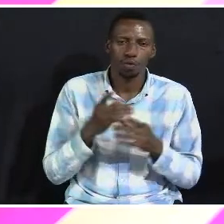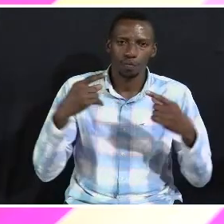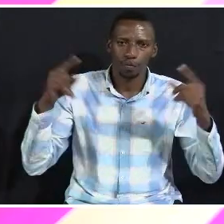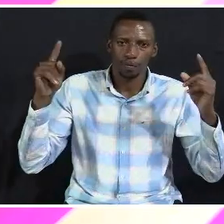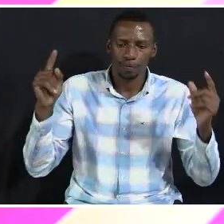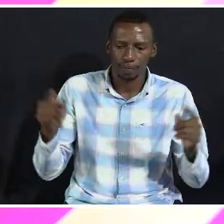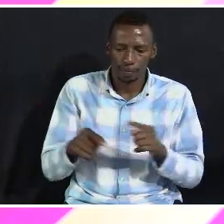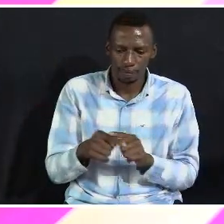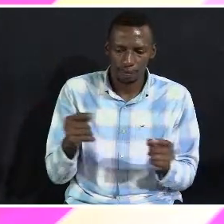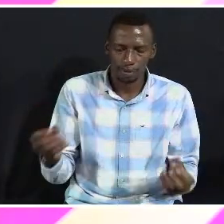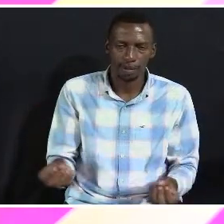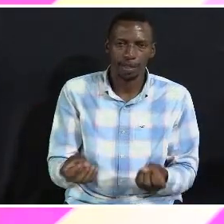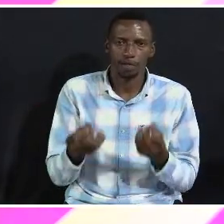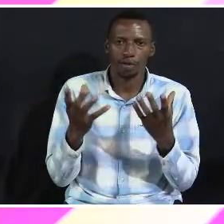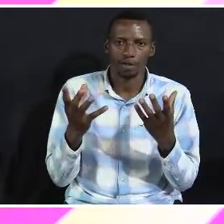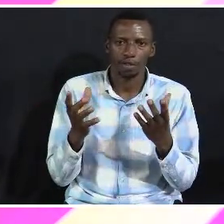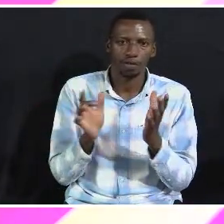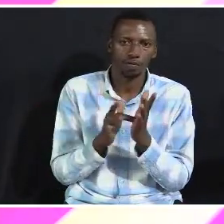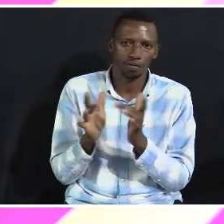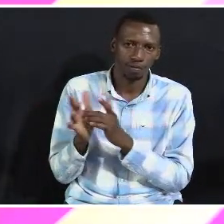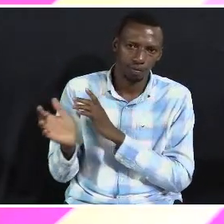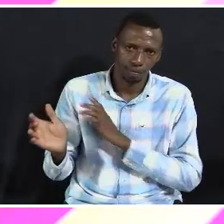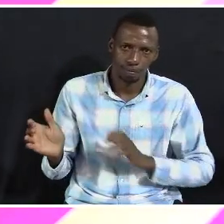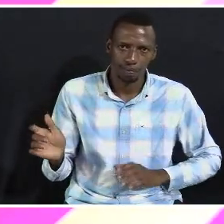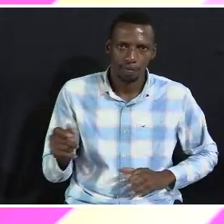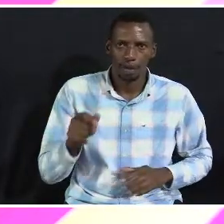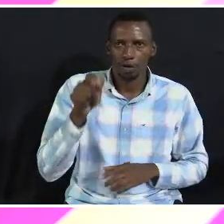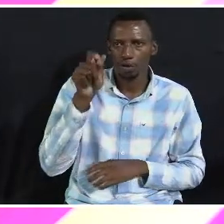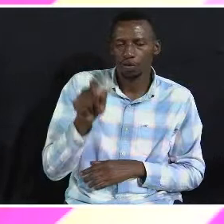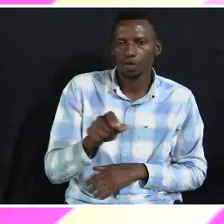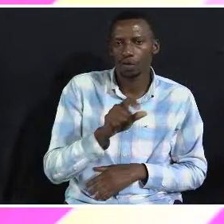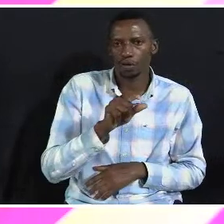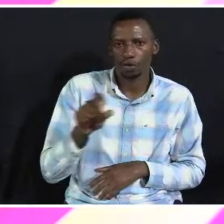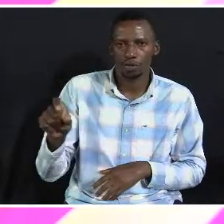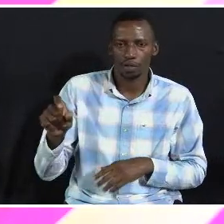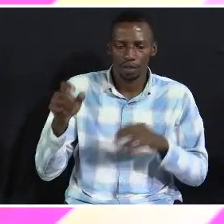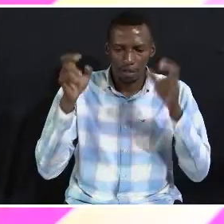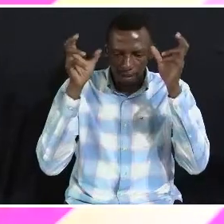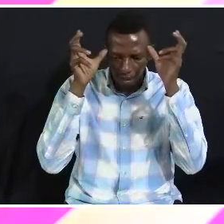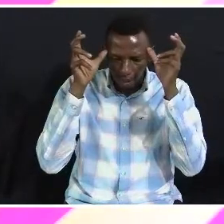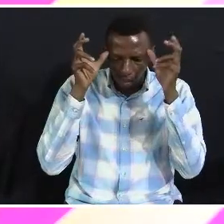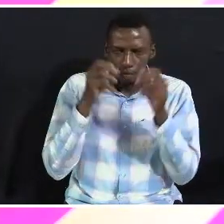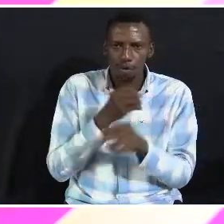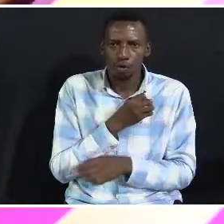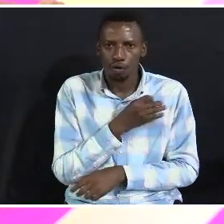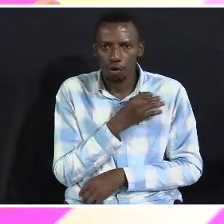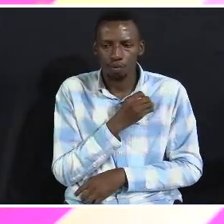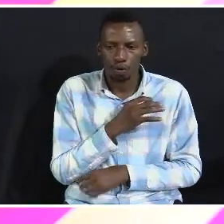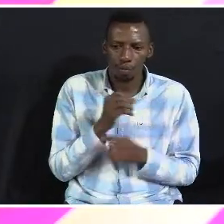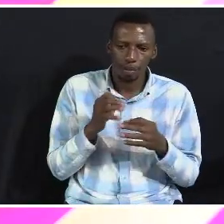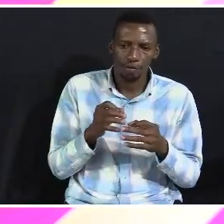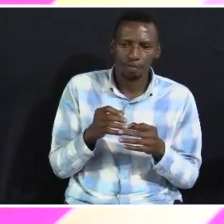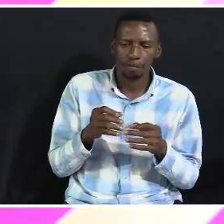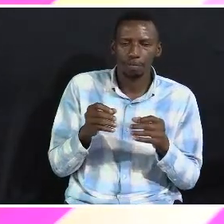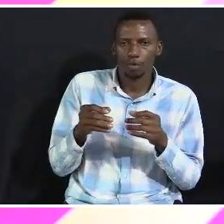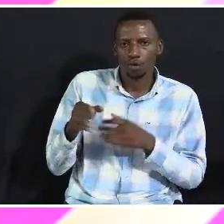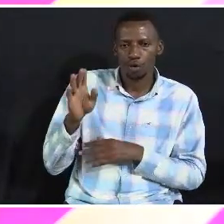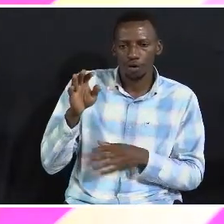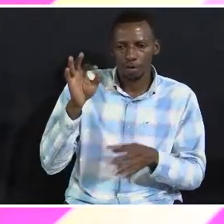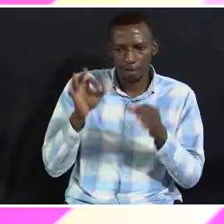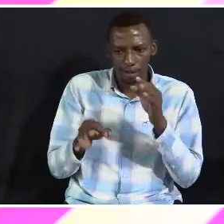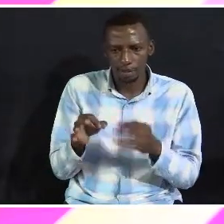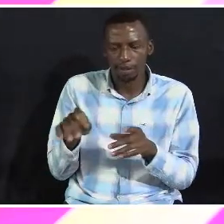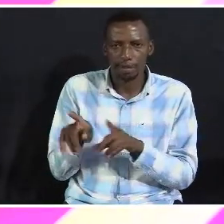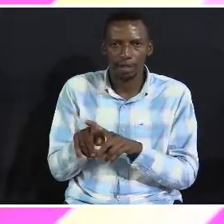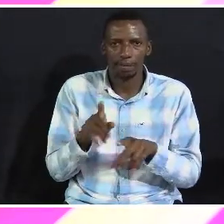sacrifice of Jesus Christ on the cross, Satan's complaints of whether God is just and at the same